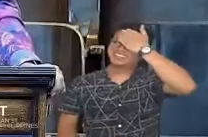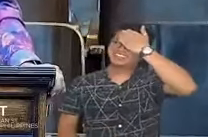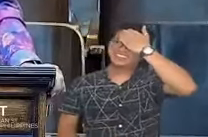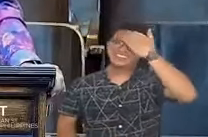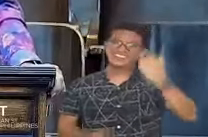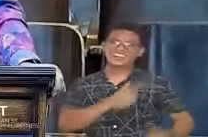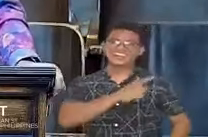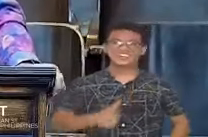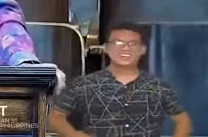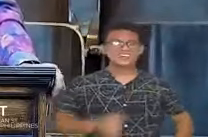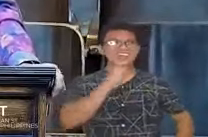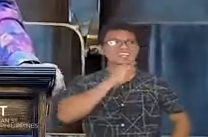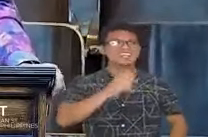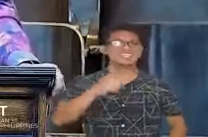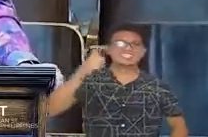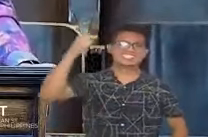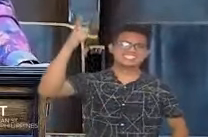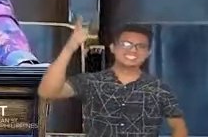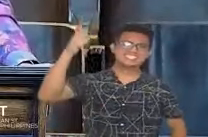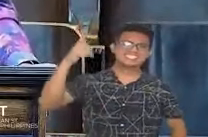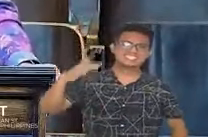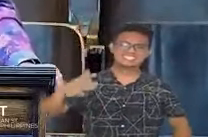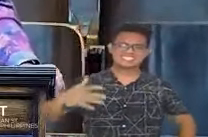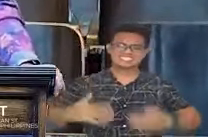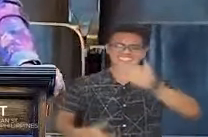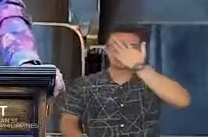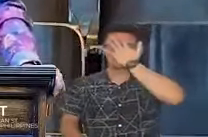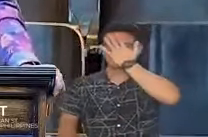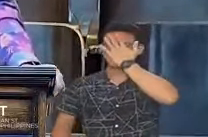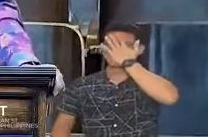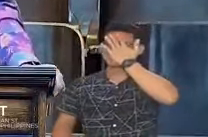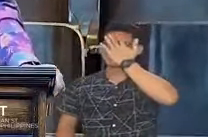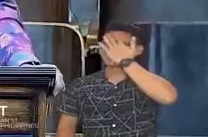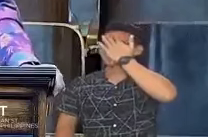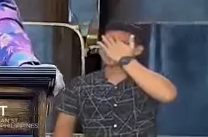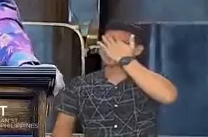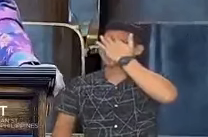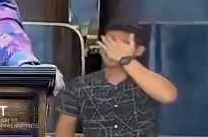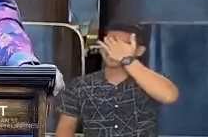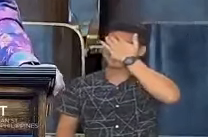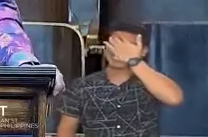is God. Louder. The Lord, he is God.